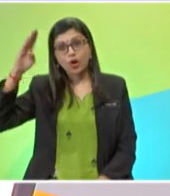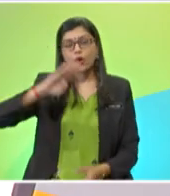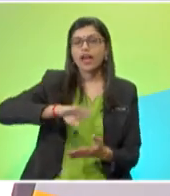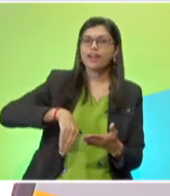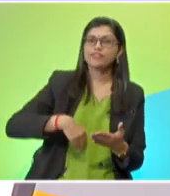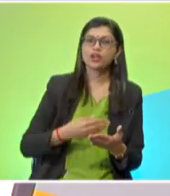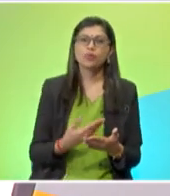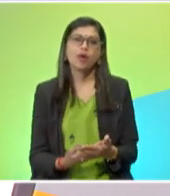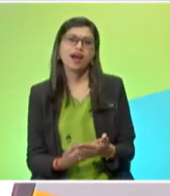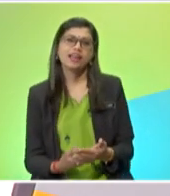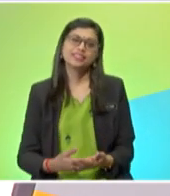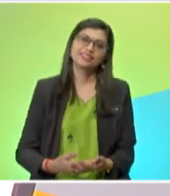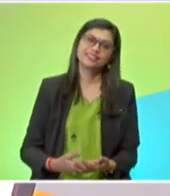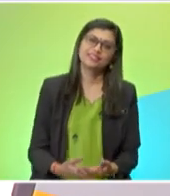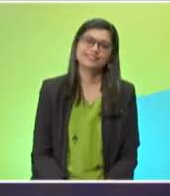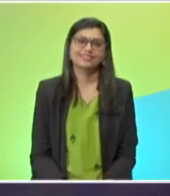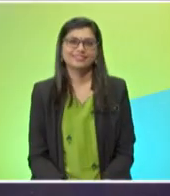Hello, everyone.